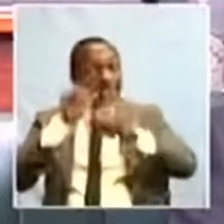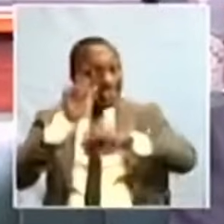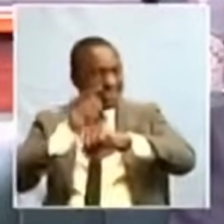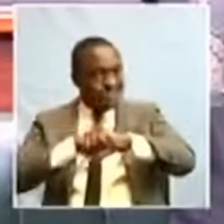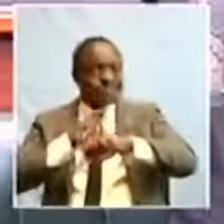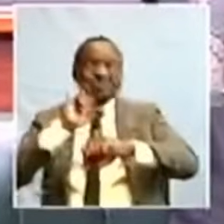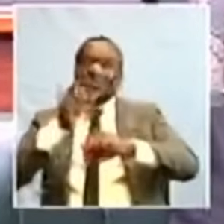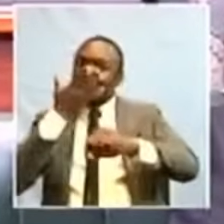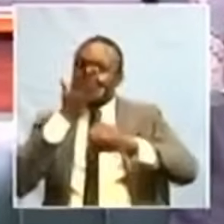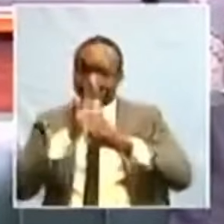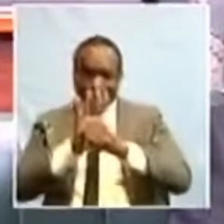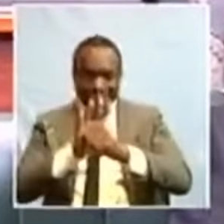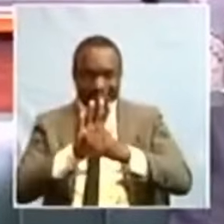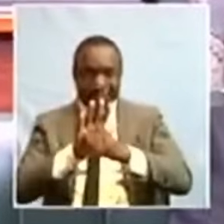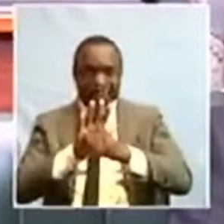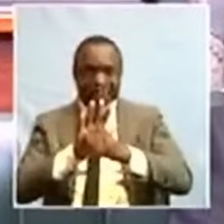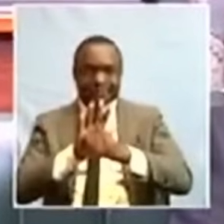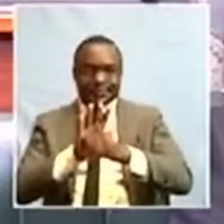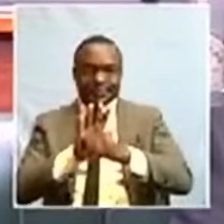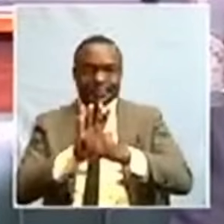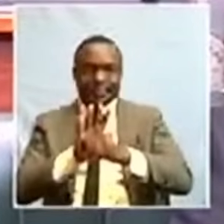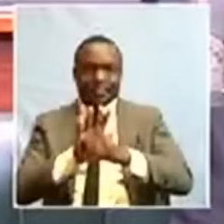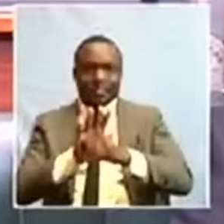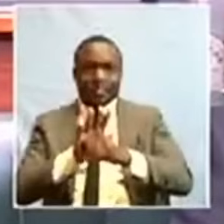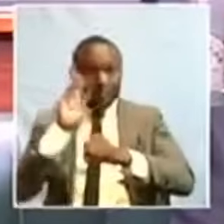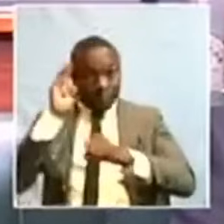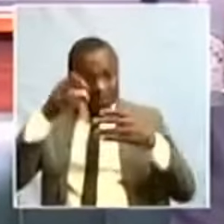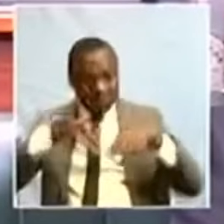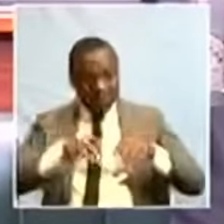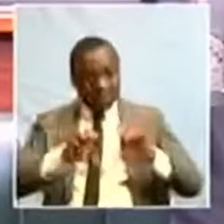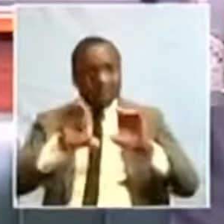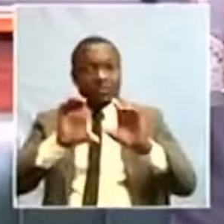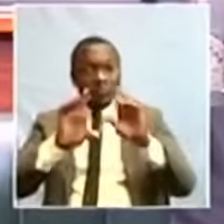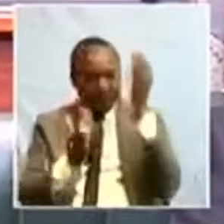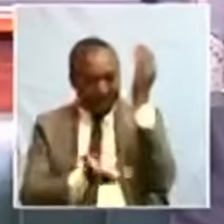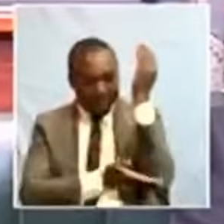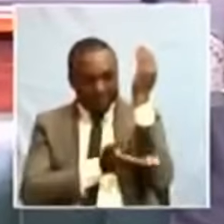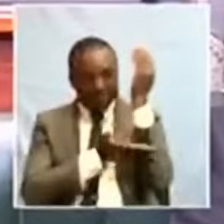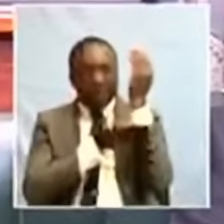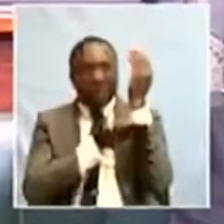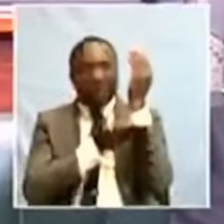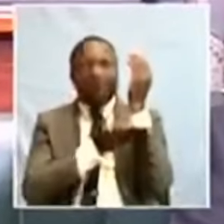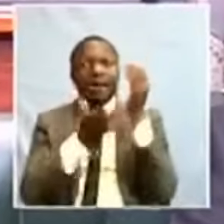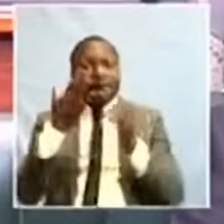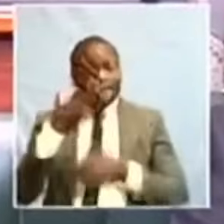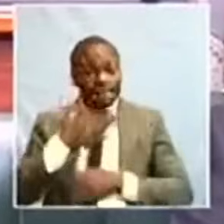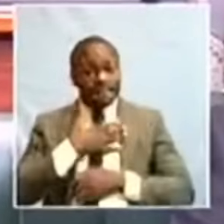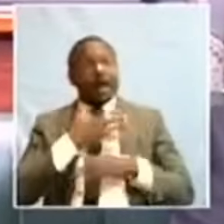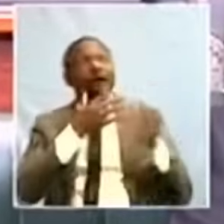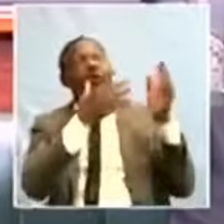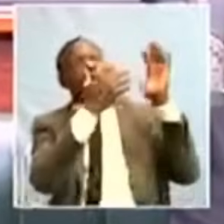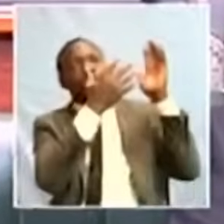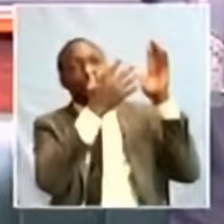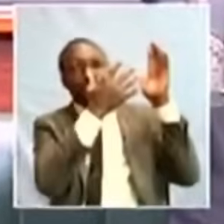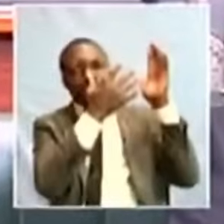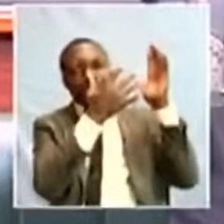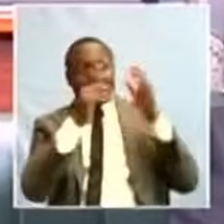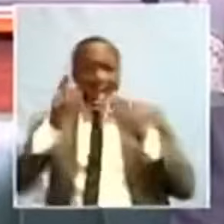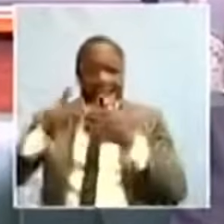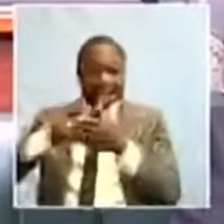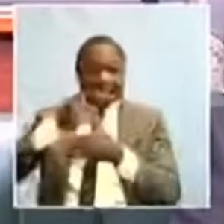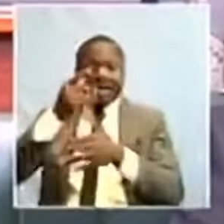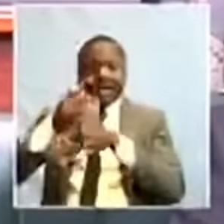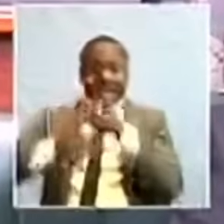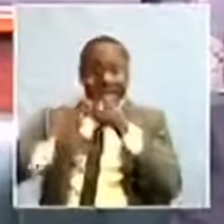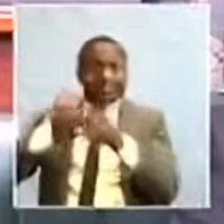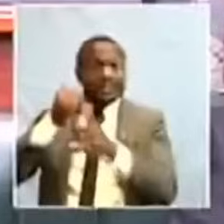Be assured that we will continue to improve. It is my hope that next year